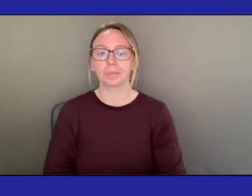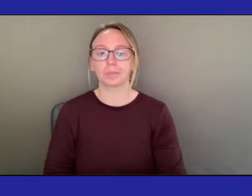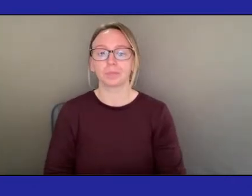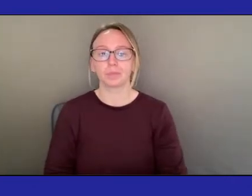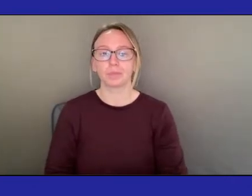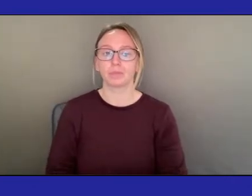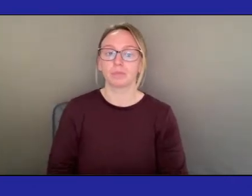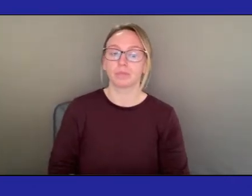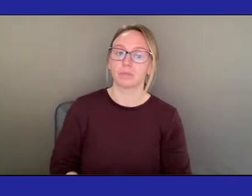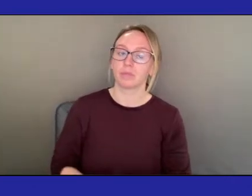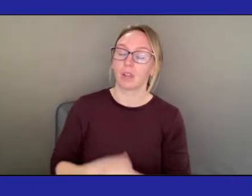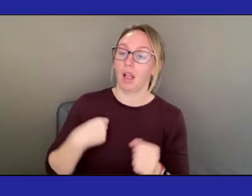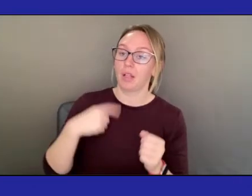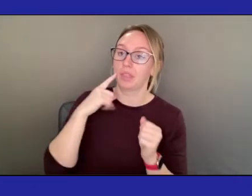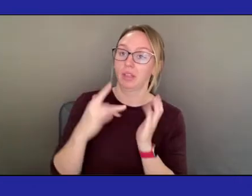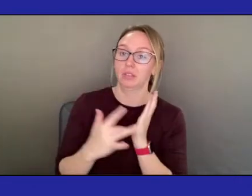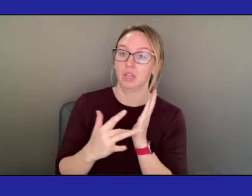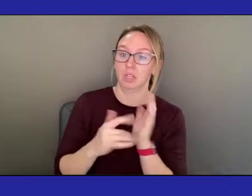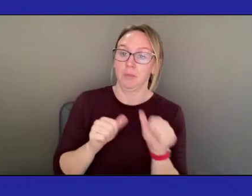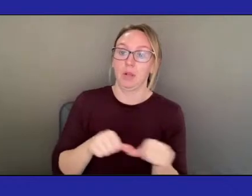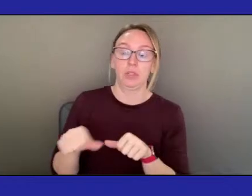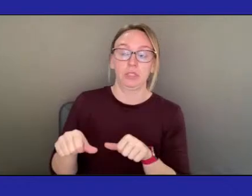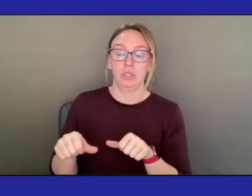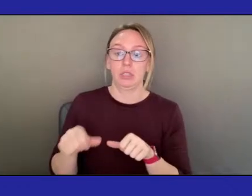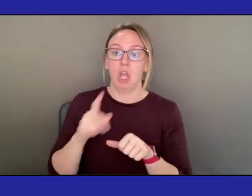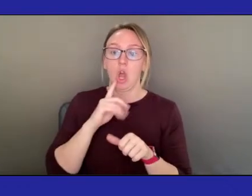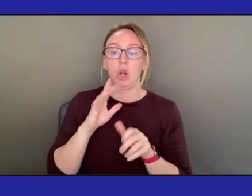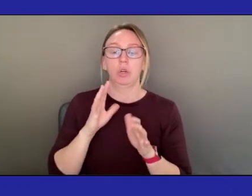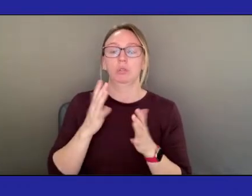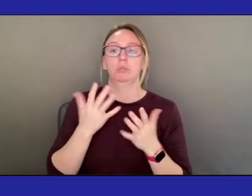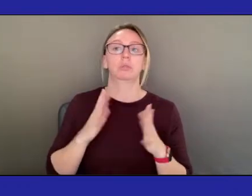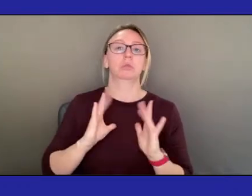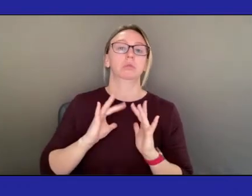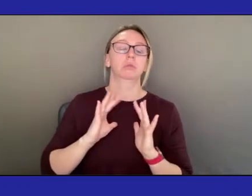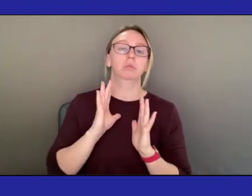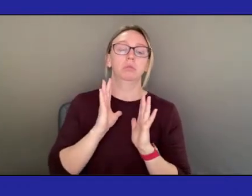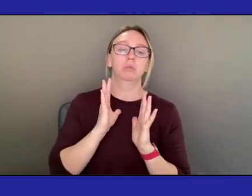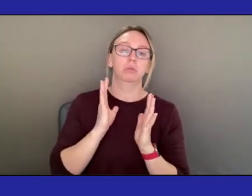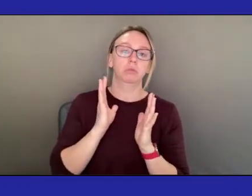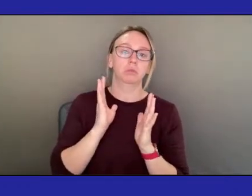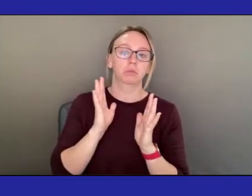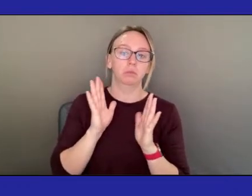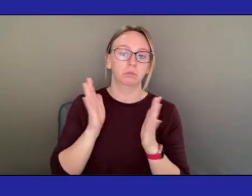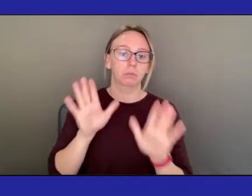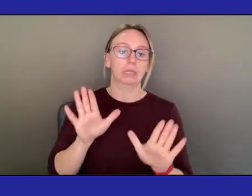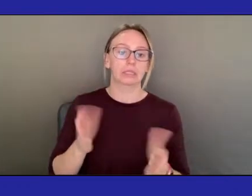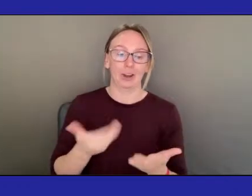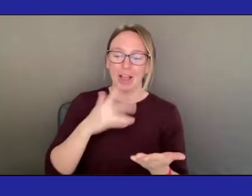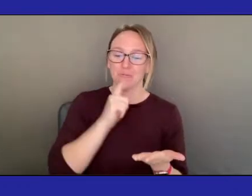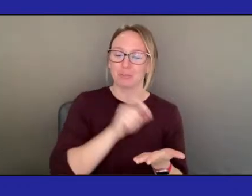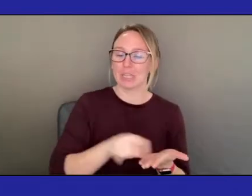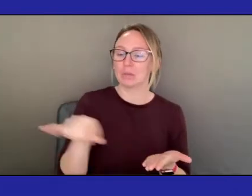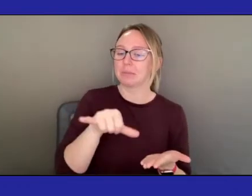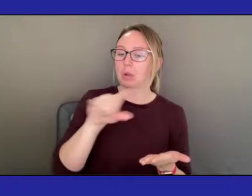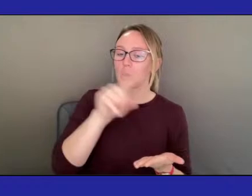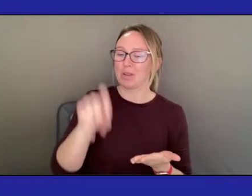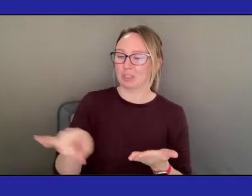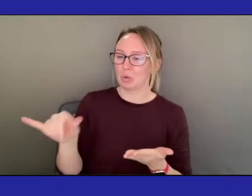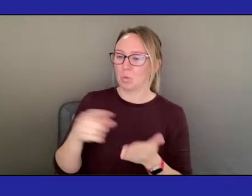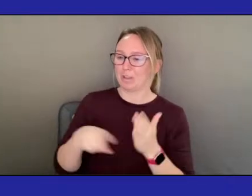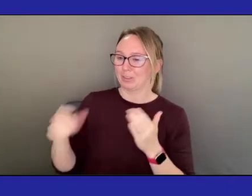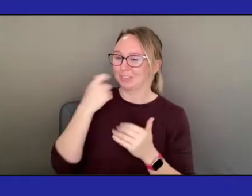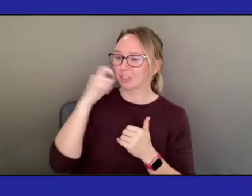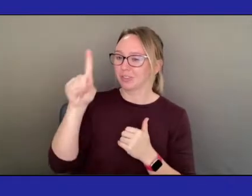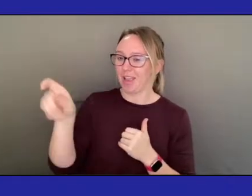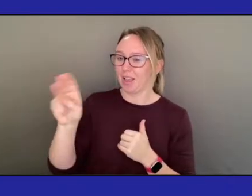the technology possibilities are huge here. I mean, I actually had written down a similar question to what you asked, Michelle, is how, is there